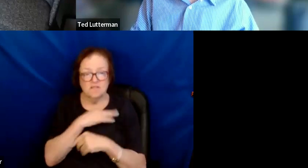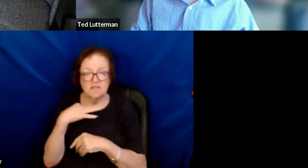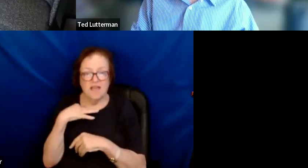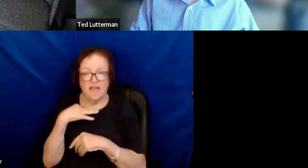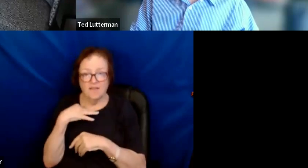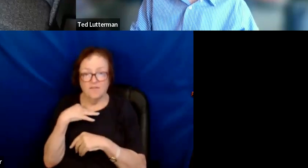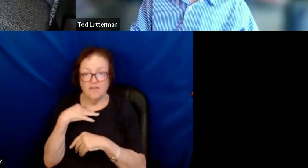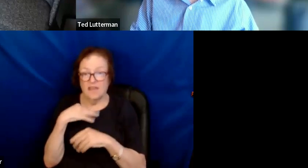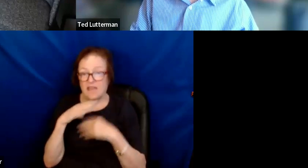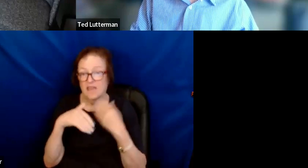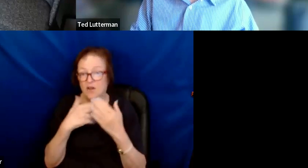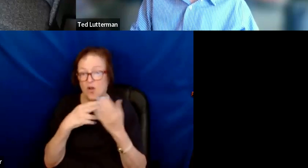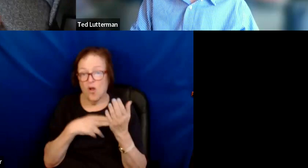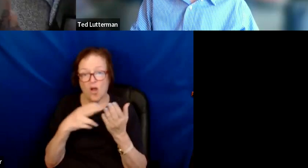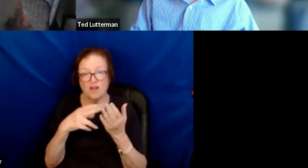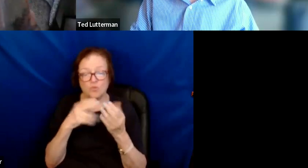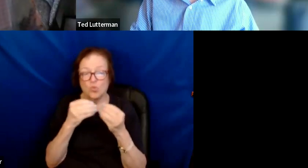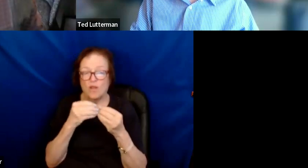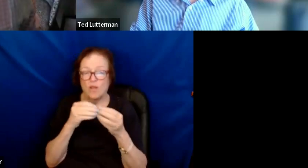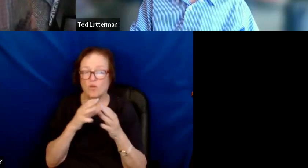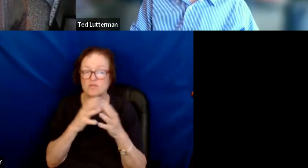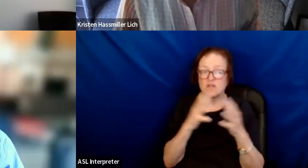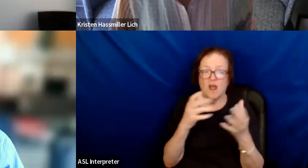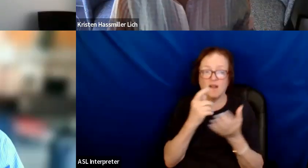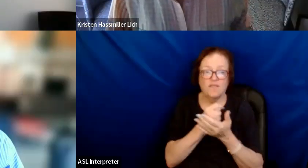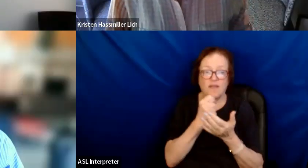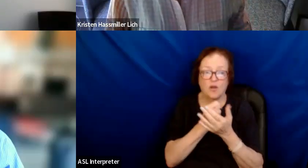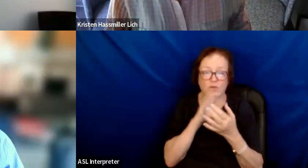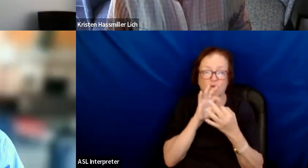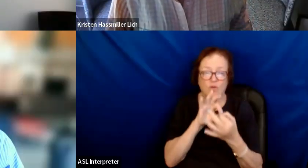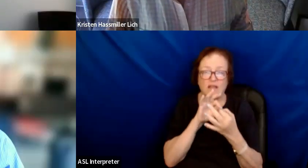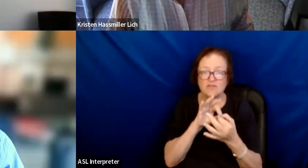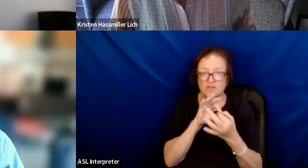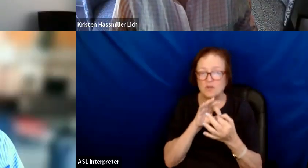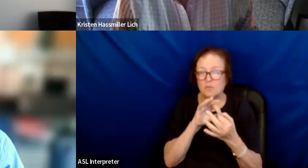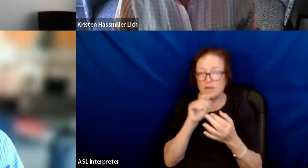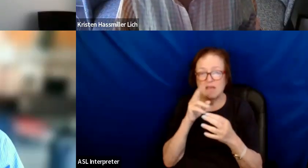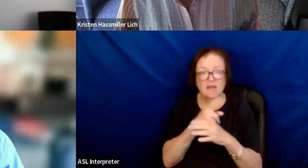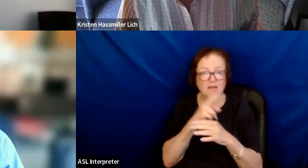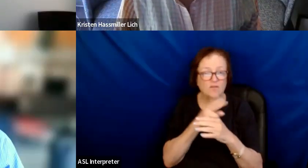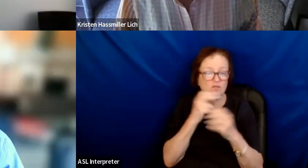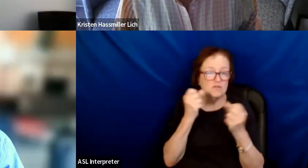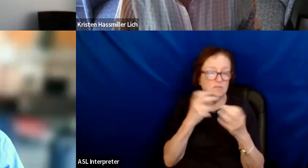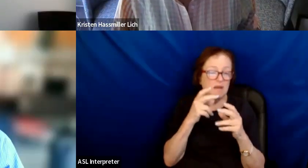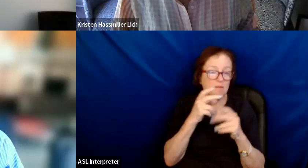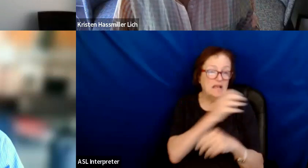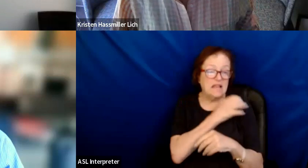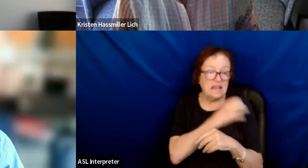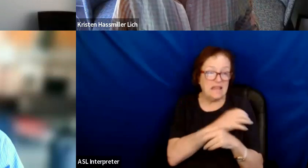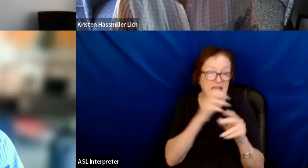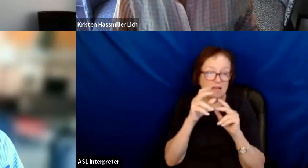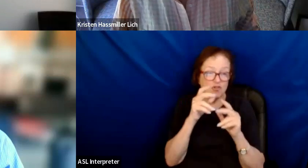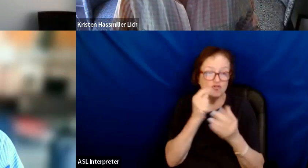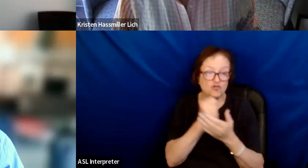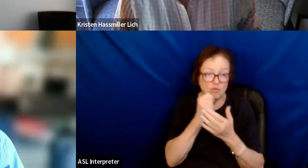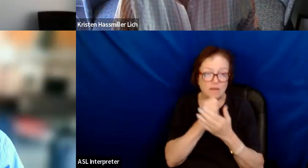in all honesty, I feel we lose a lot of the therapeutic relationship when you start moving a lot of your like clinic treatment and stuff like that